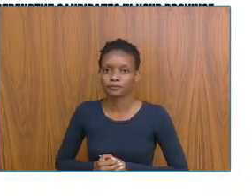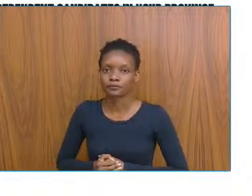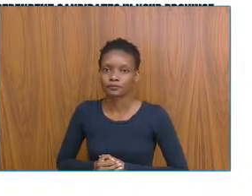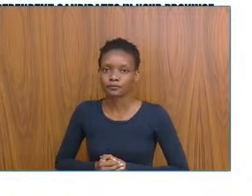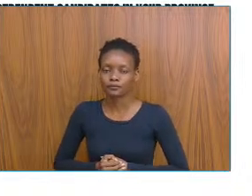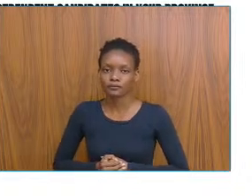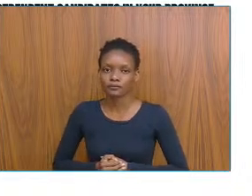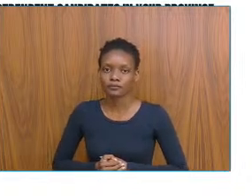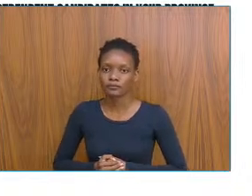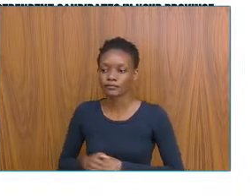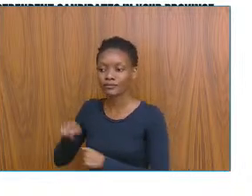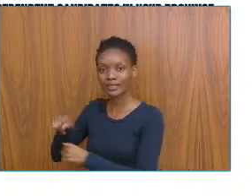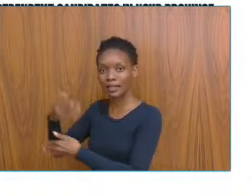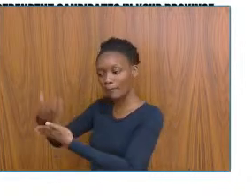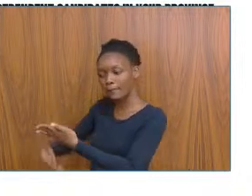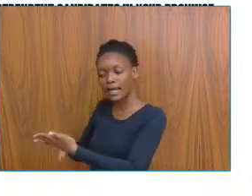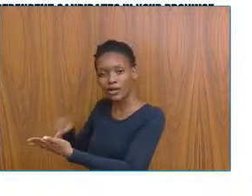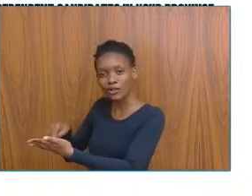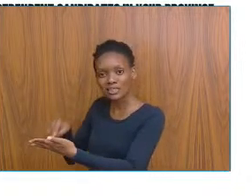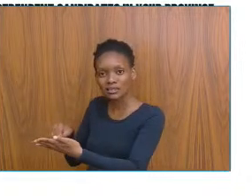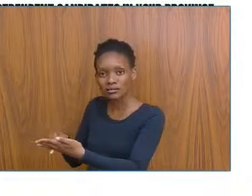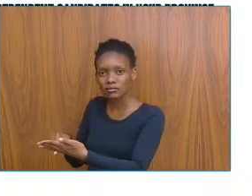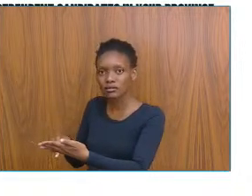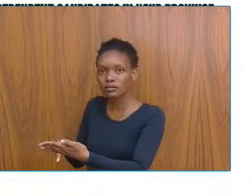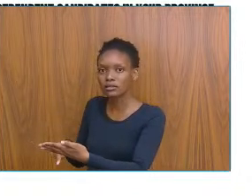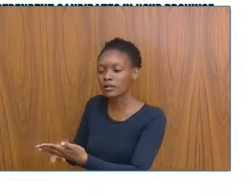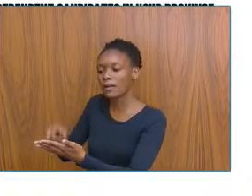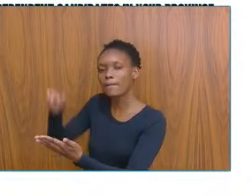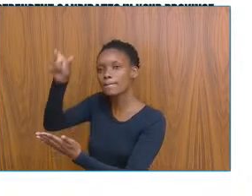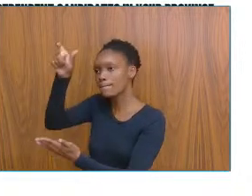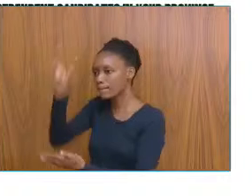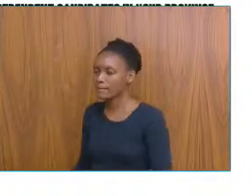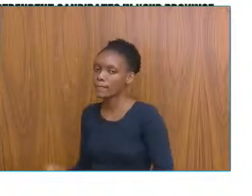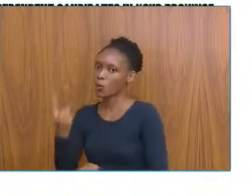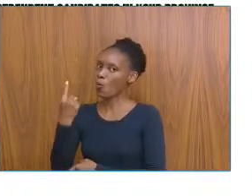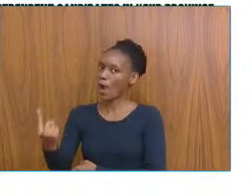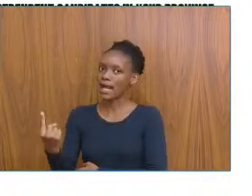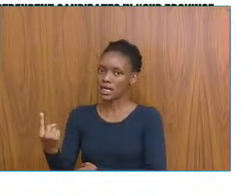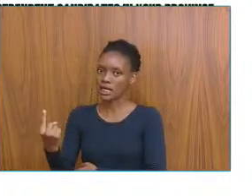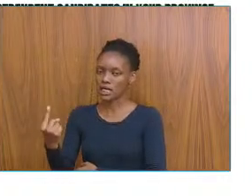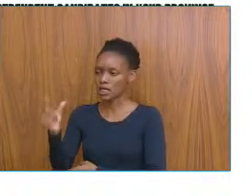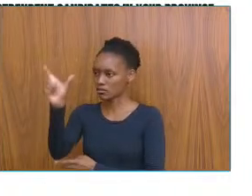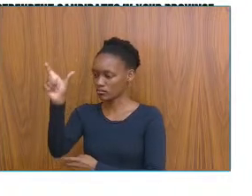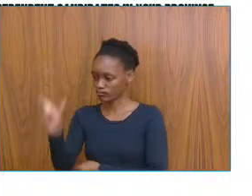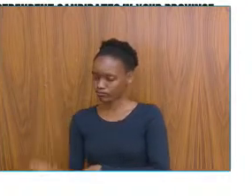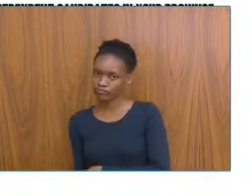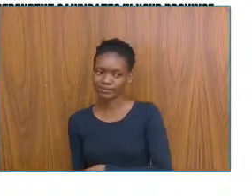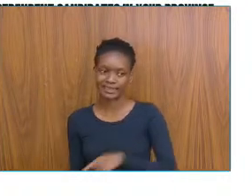The configuration of these ballots will be single column.